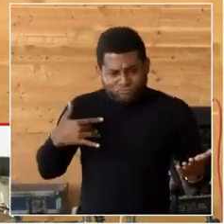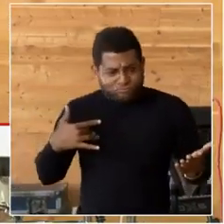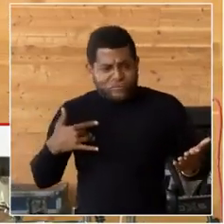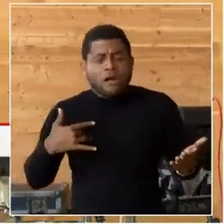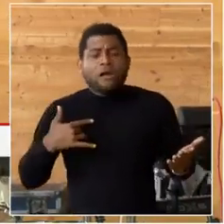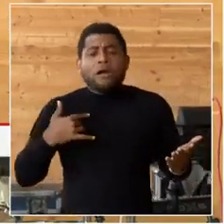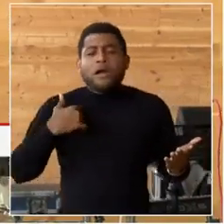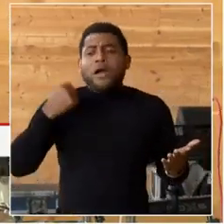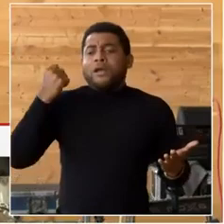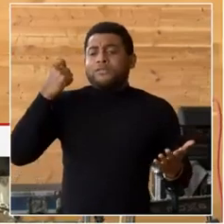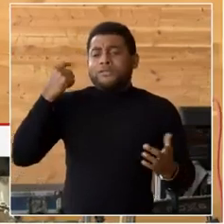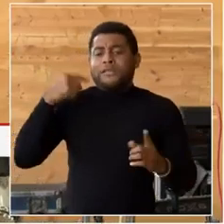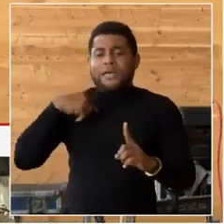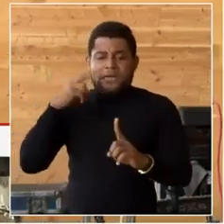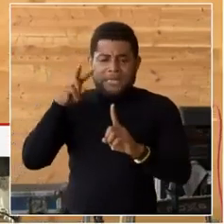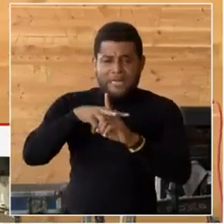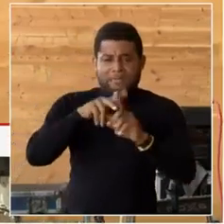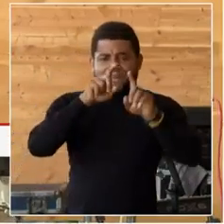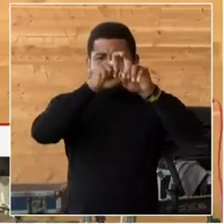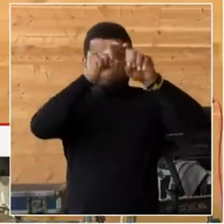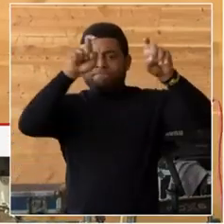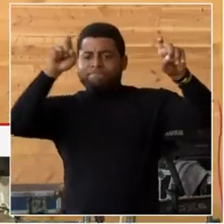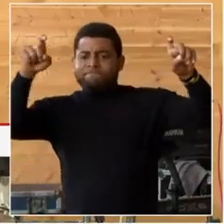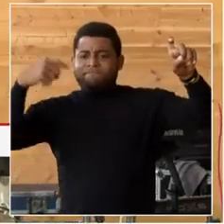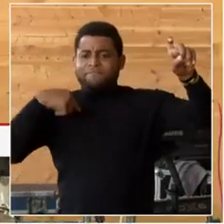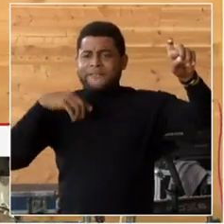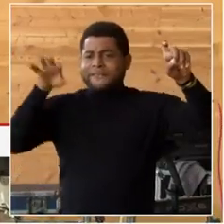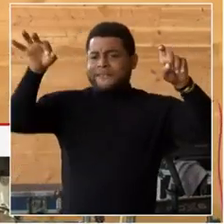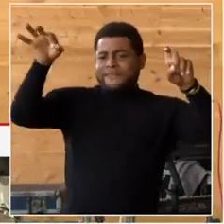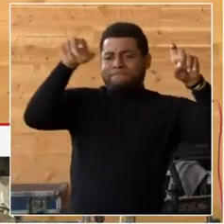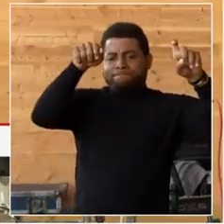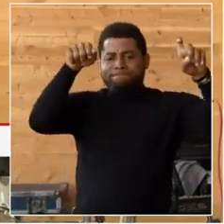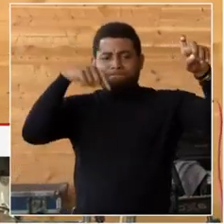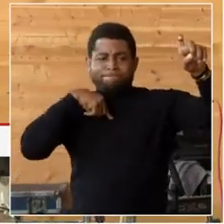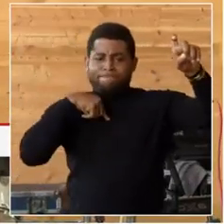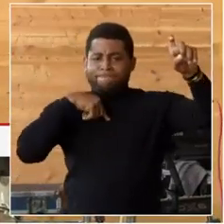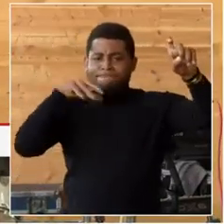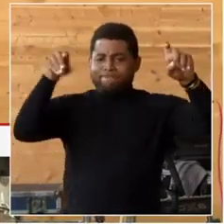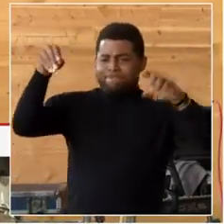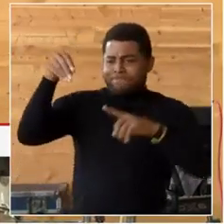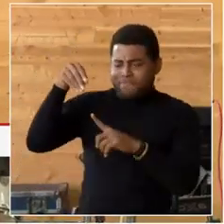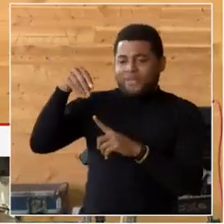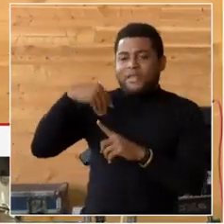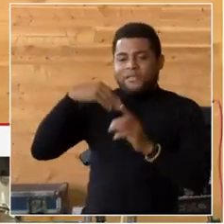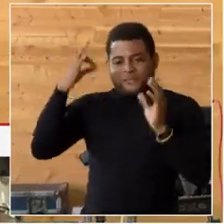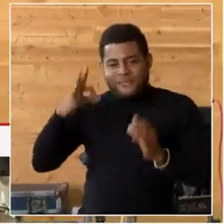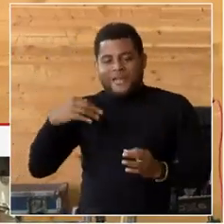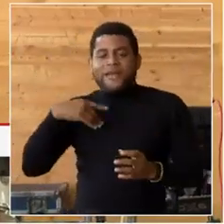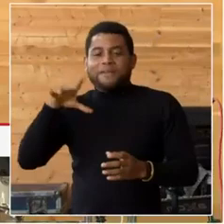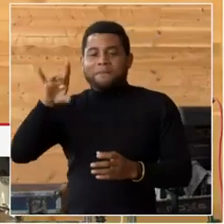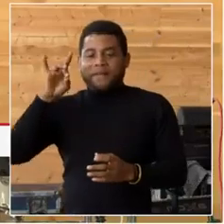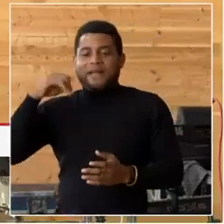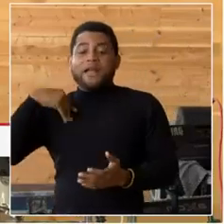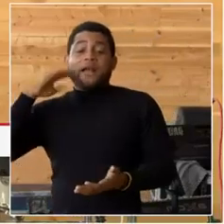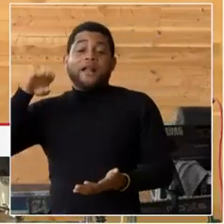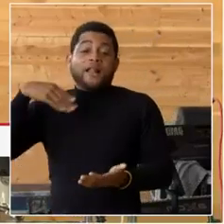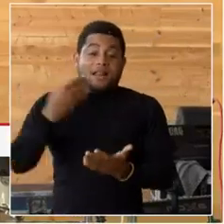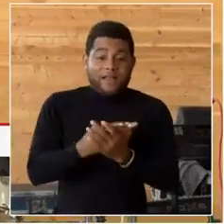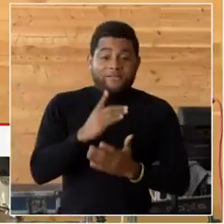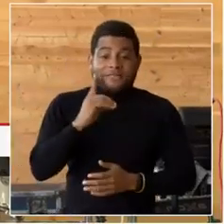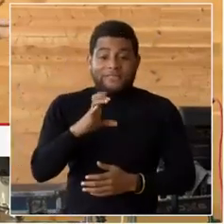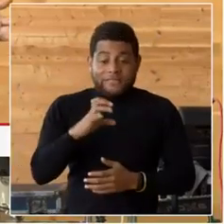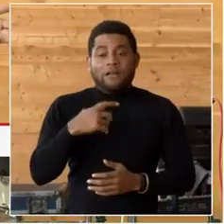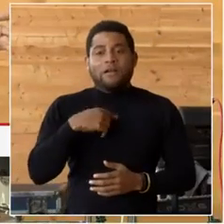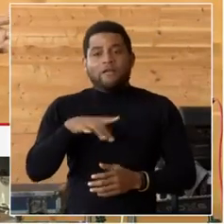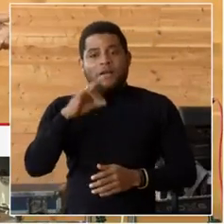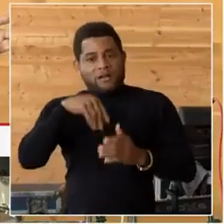assignment. I pulled this out of my closet, and I'm like, I'm coming to DC. And it wasn't until I got here that I found out that the theme color was actually yellow